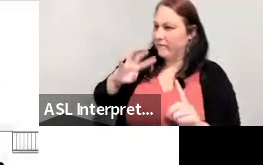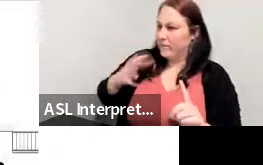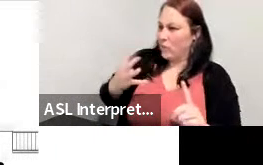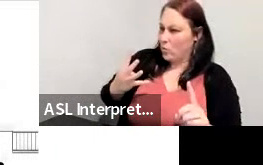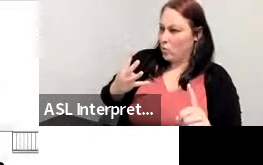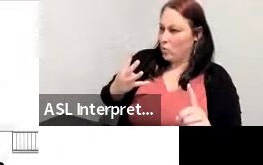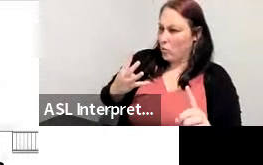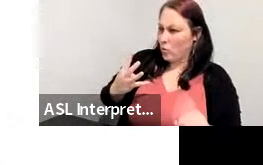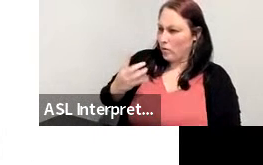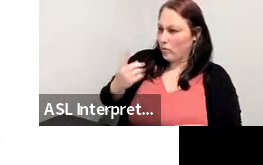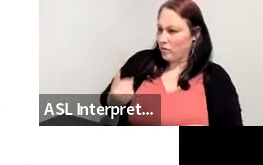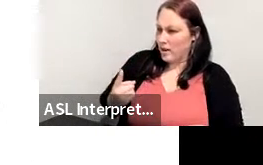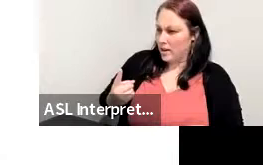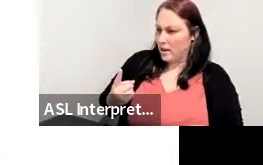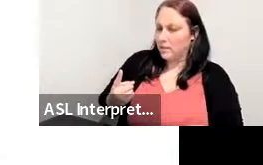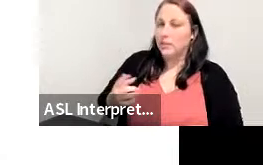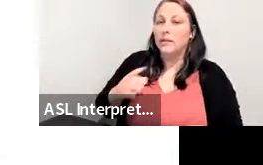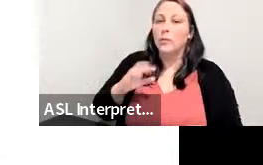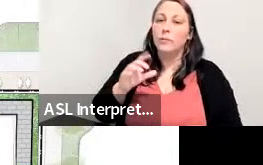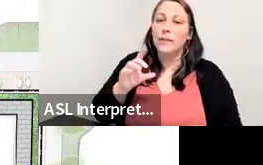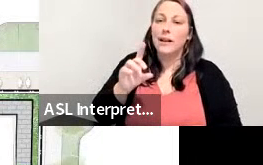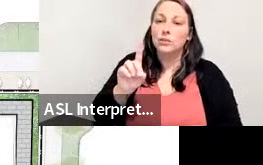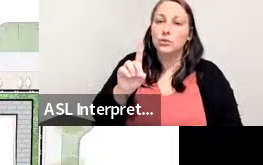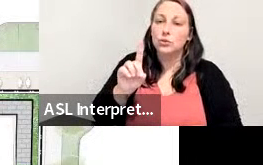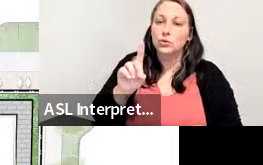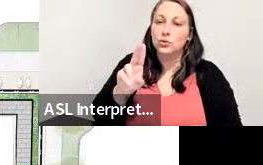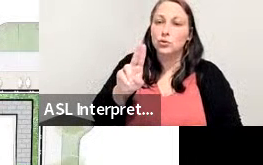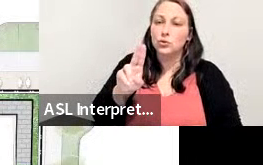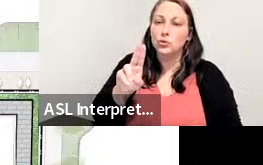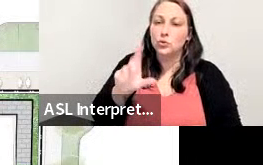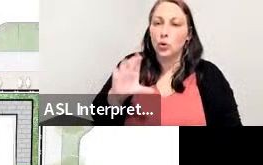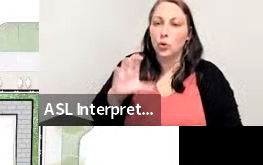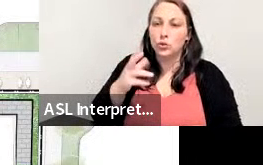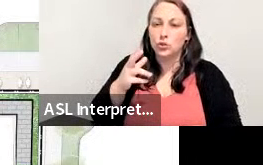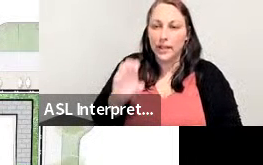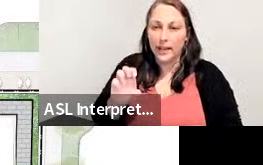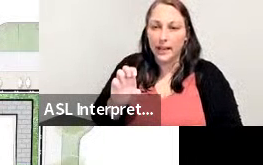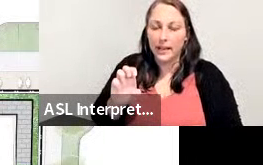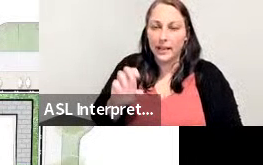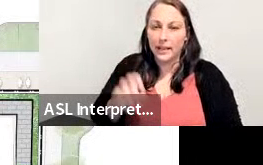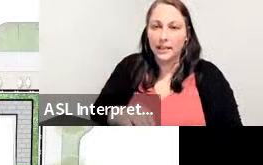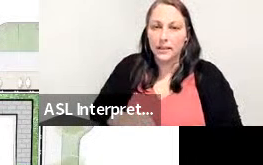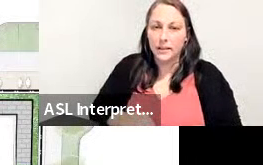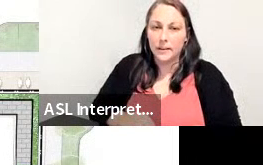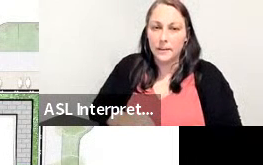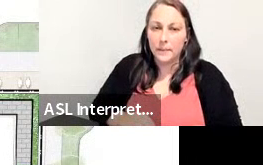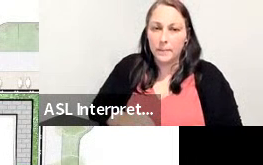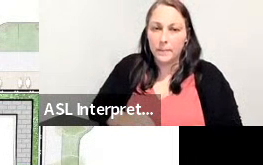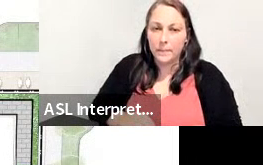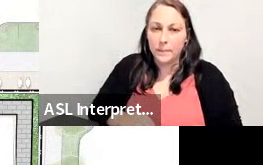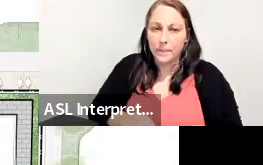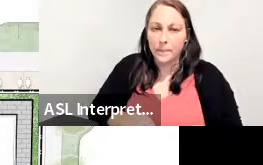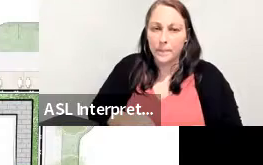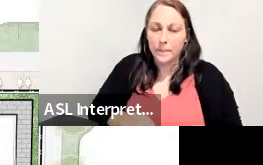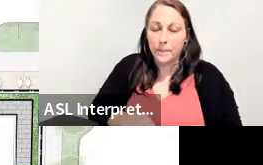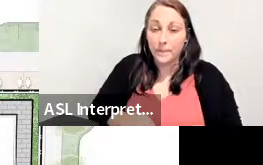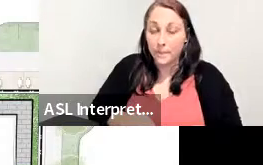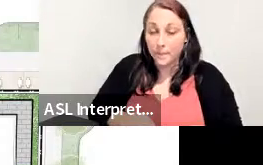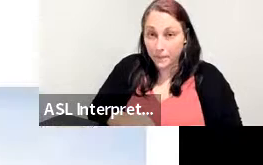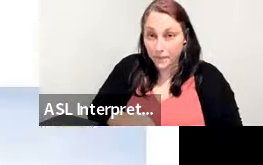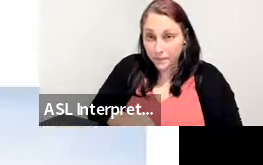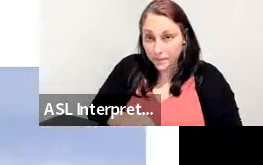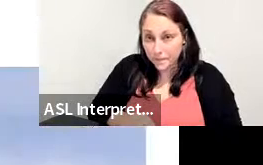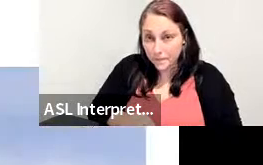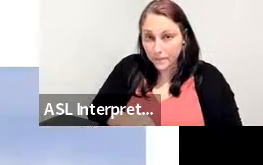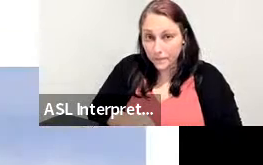There with the No. In the Dolce. Dolcezza. It's on Yeah. Penn. Chase, I think that's up Yeah. on that part of Penn between Right. 5th and